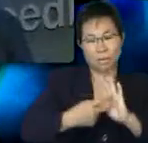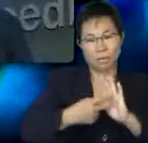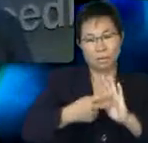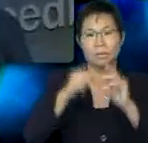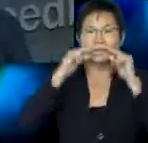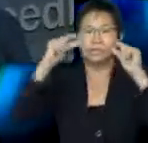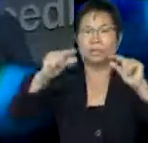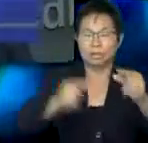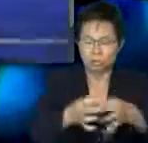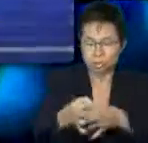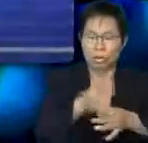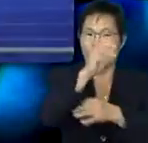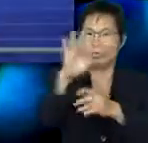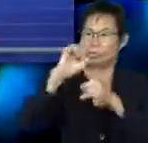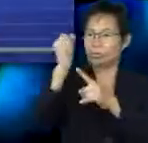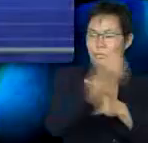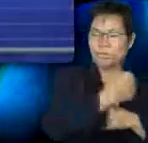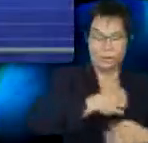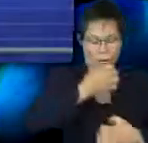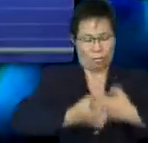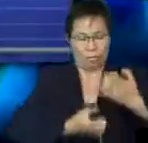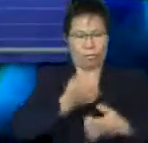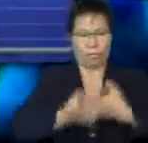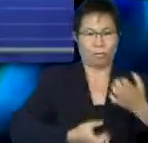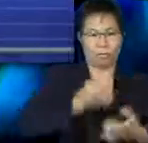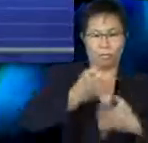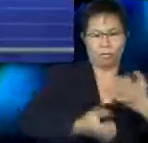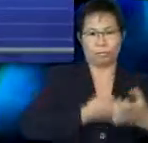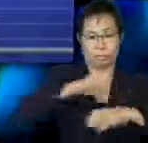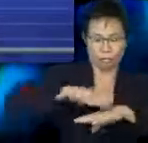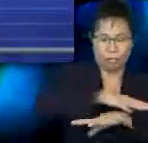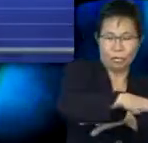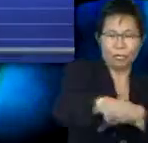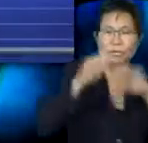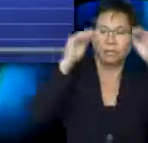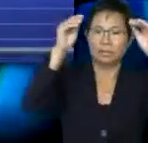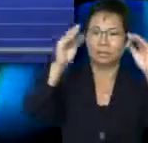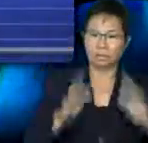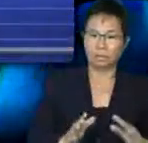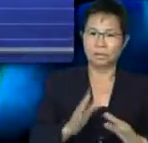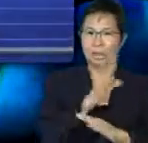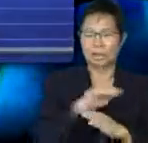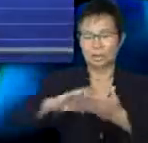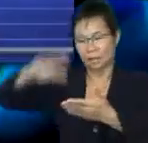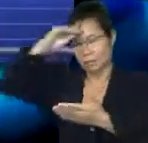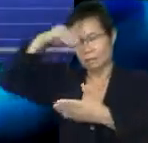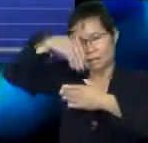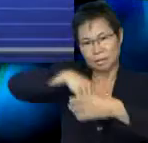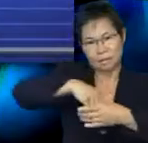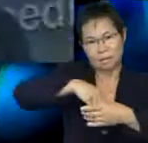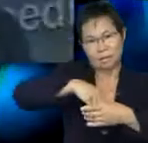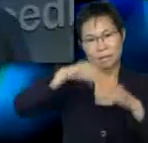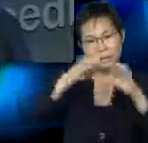general description of the socio-emotional sphere of influence that teachers and learners bring into the